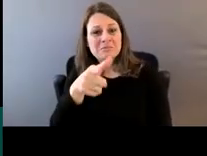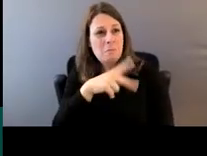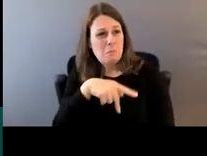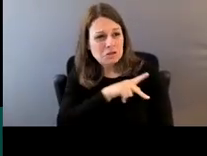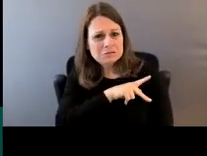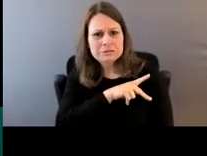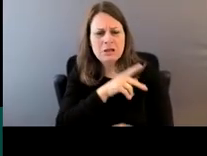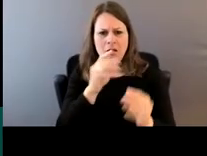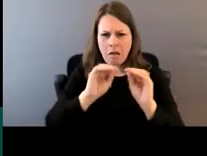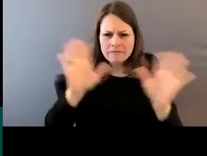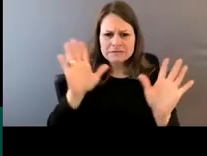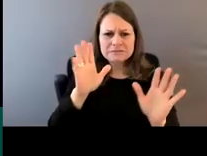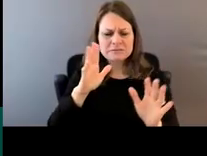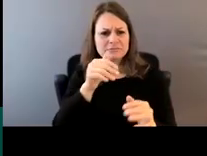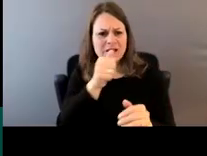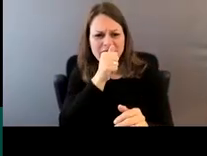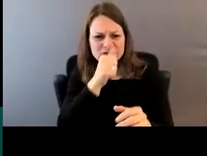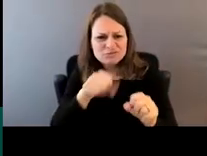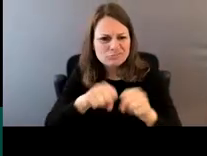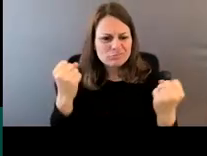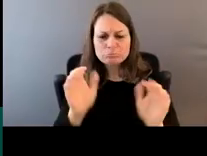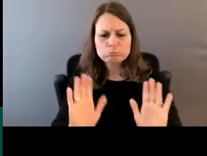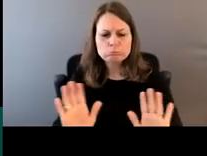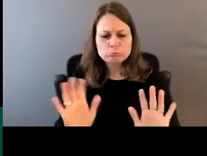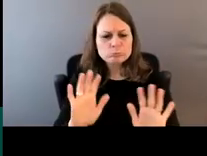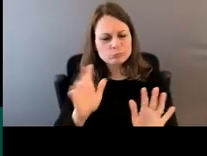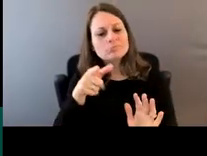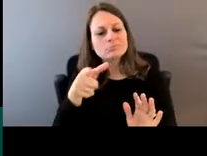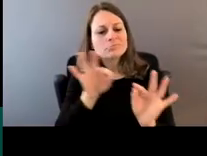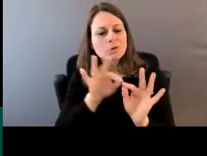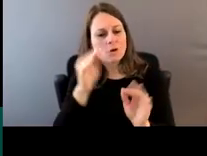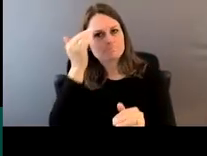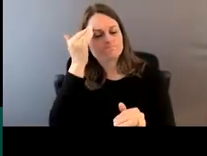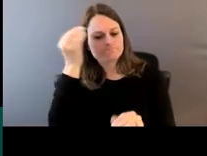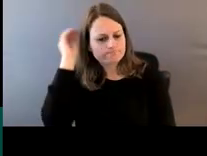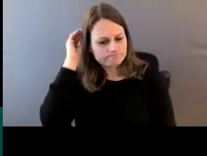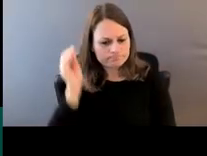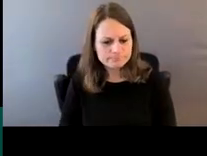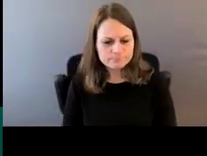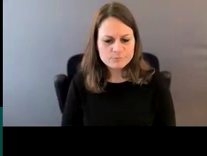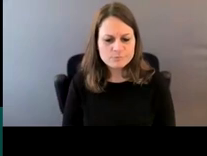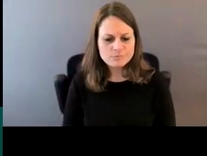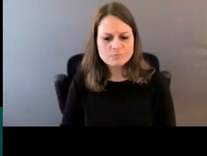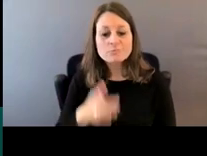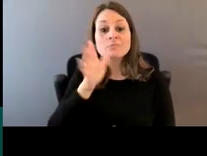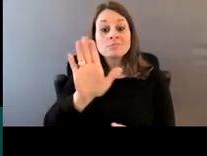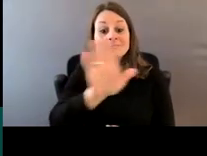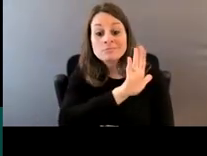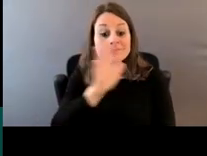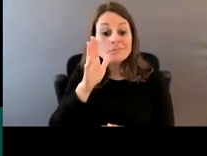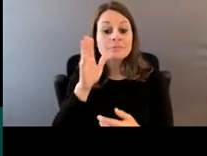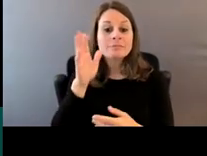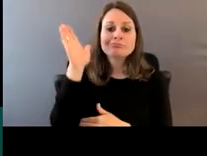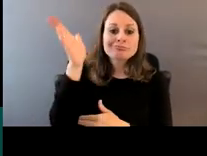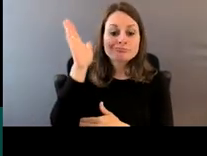speakers' contact information will be there for you to contact them later. This is more of